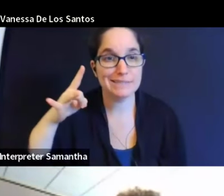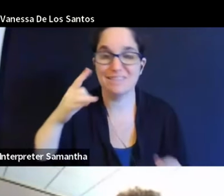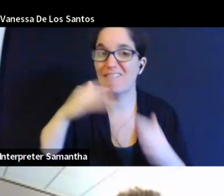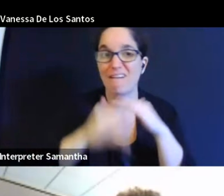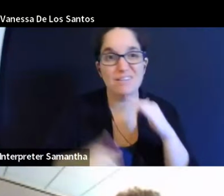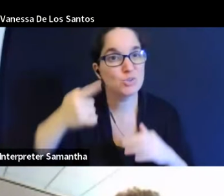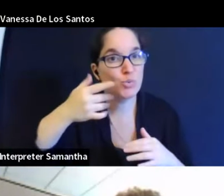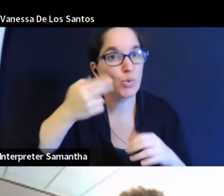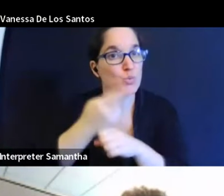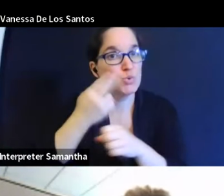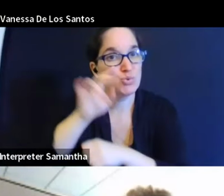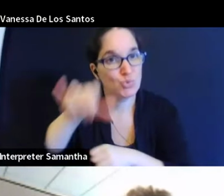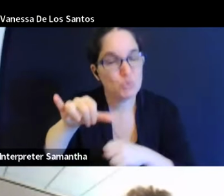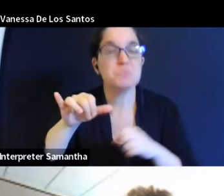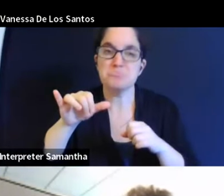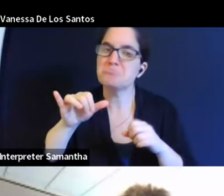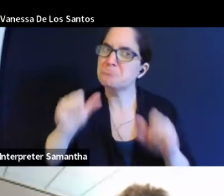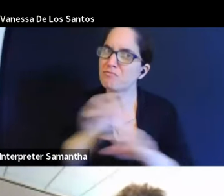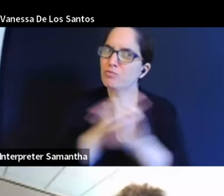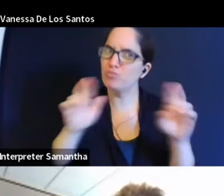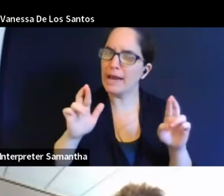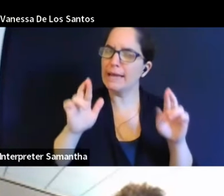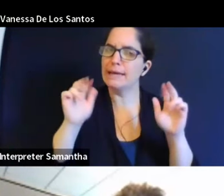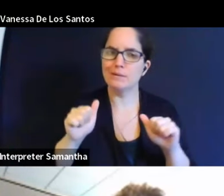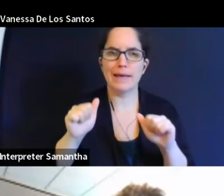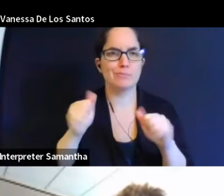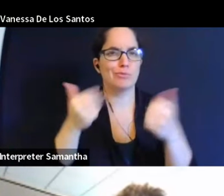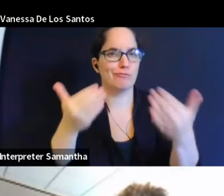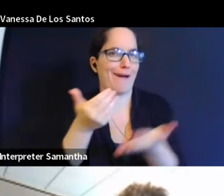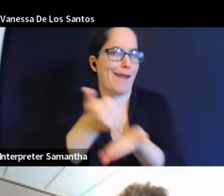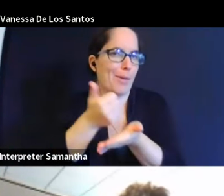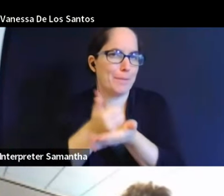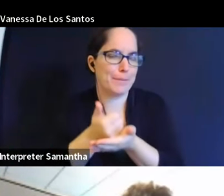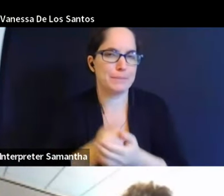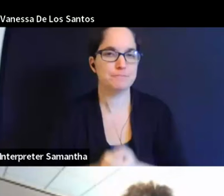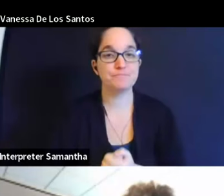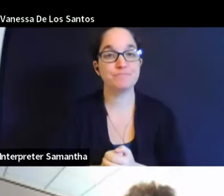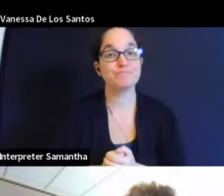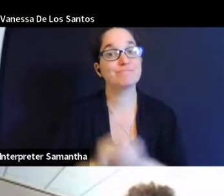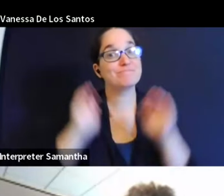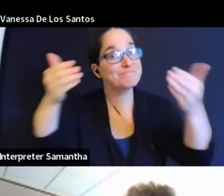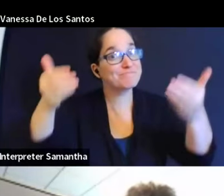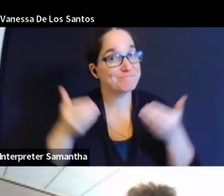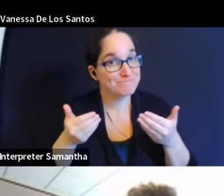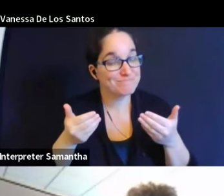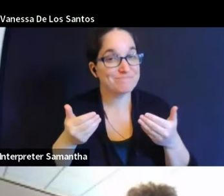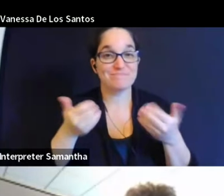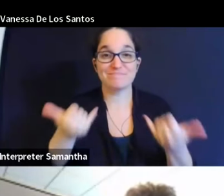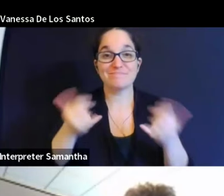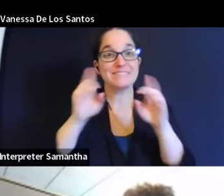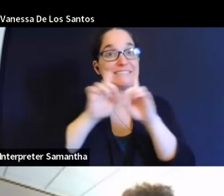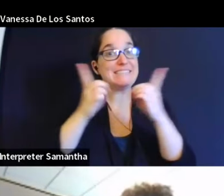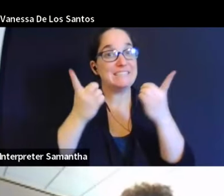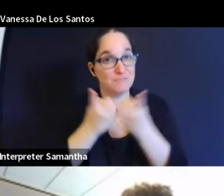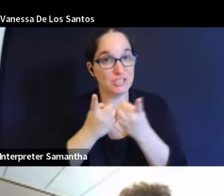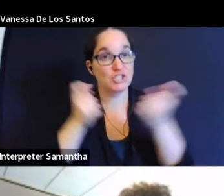Um, I will also do some introductions. We have our division directors on,